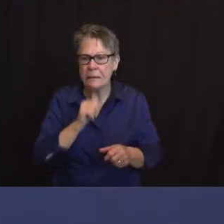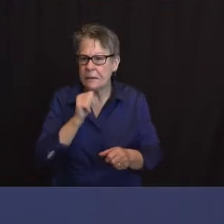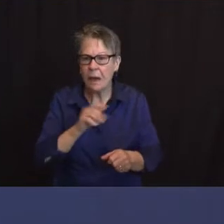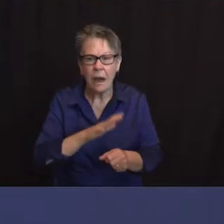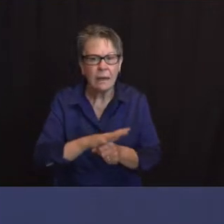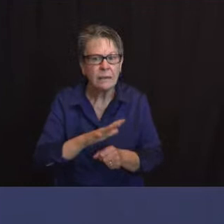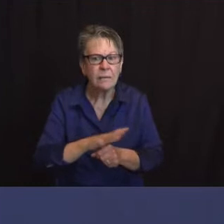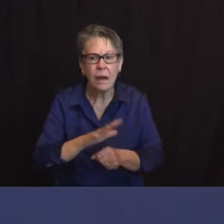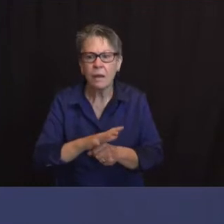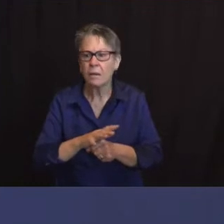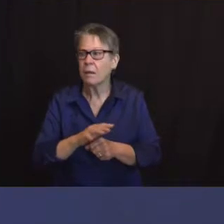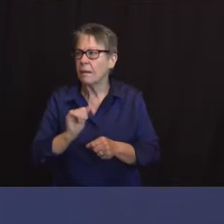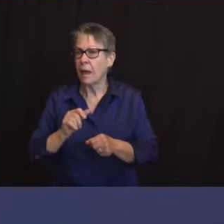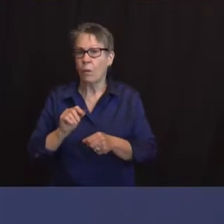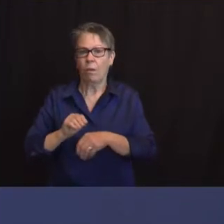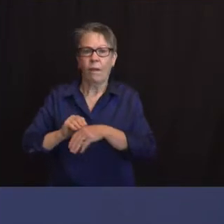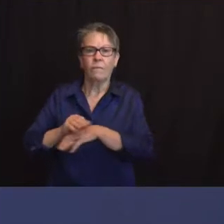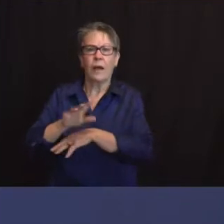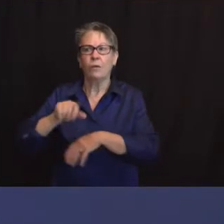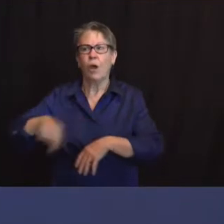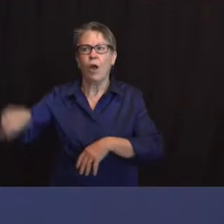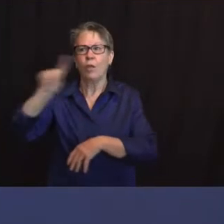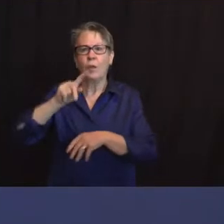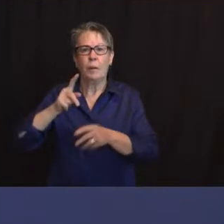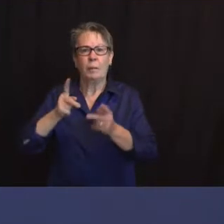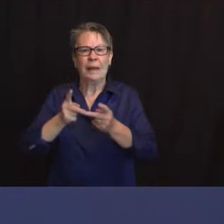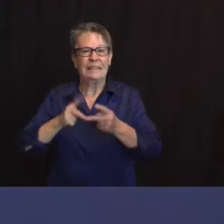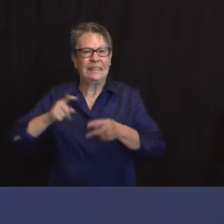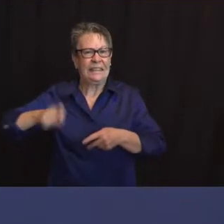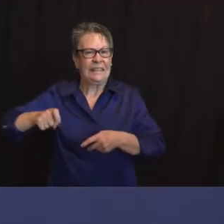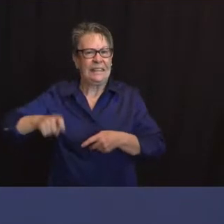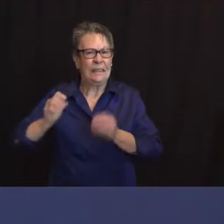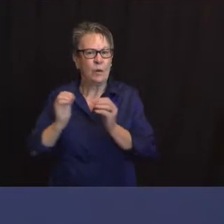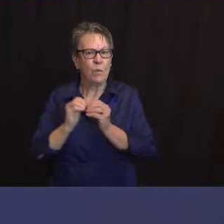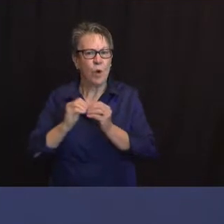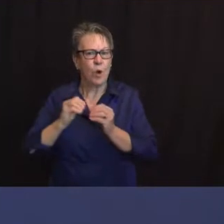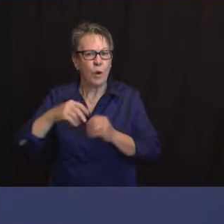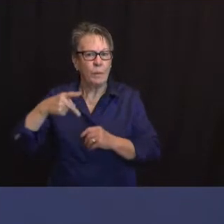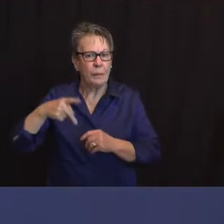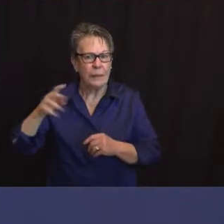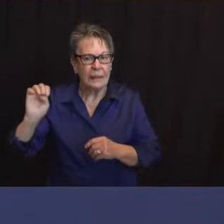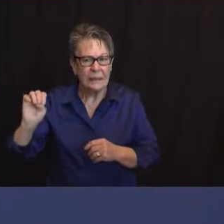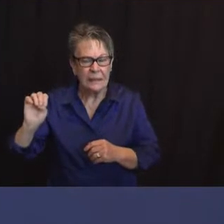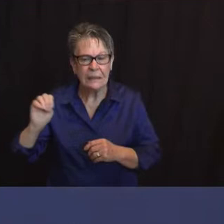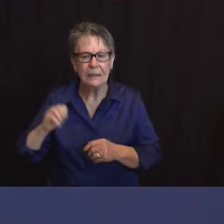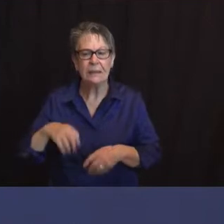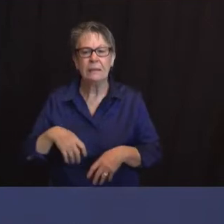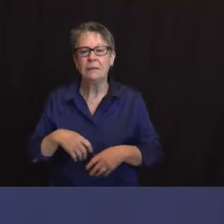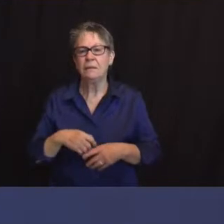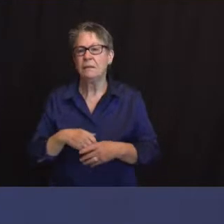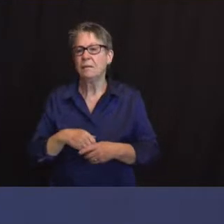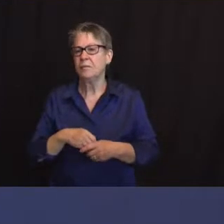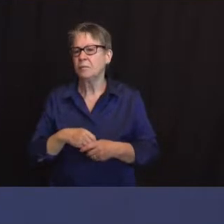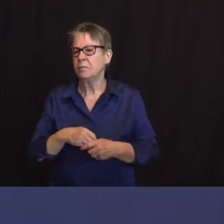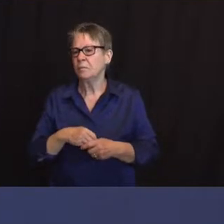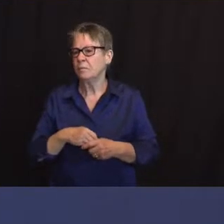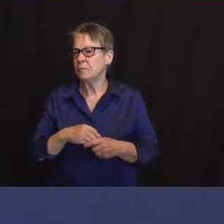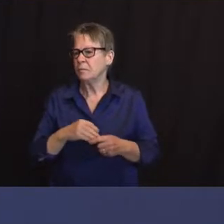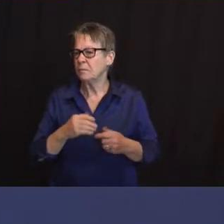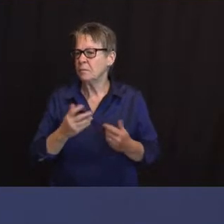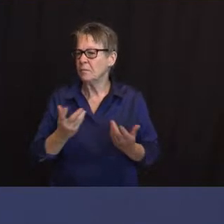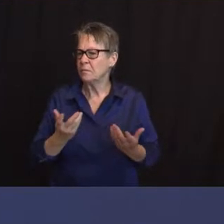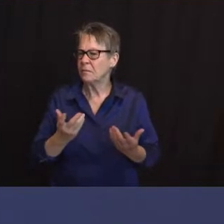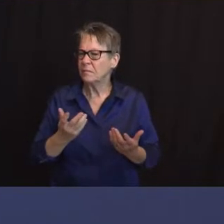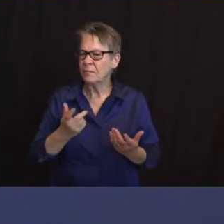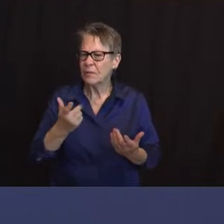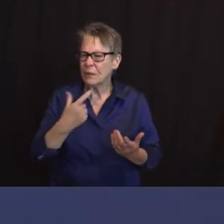the utility of these protections moving forward. And then the second question is for the commissioner. A couple weeks ago, you said that only around 50% of long-term care staff